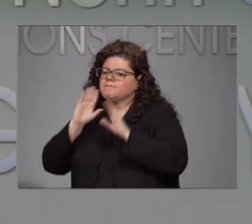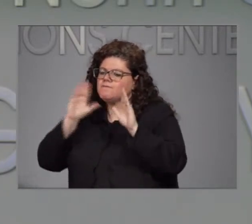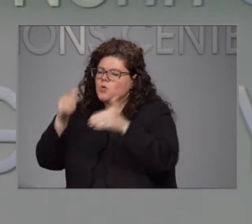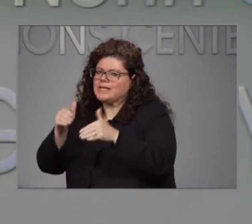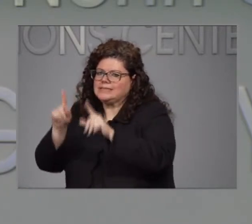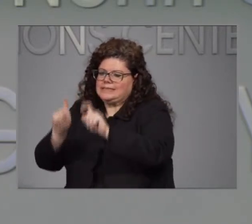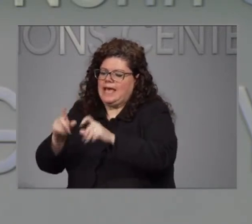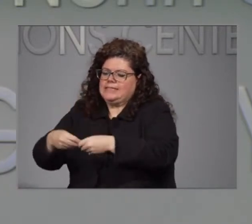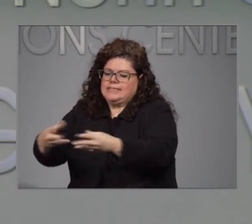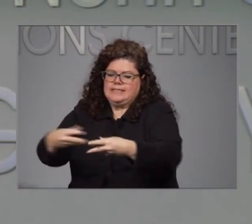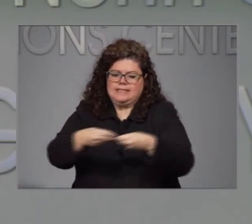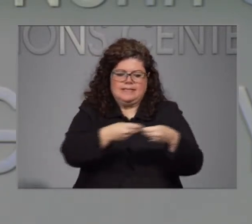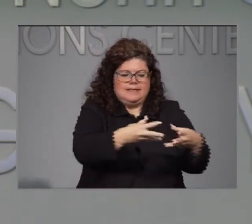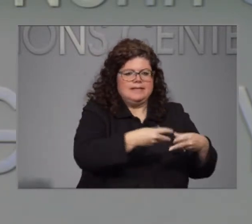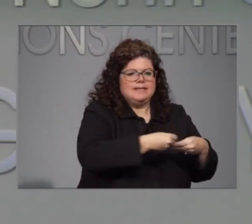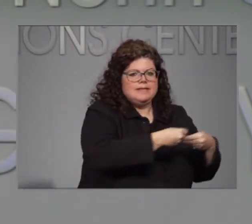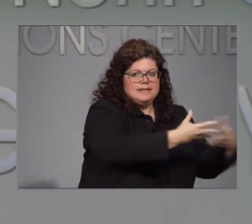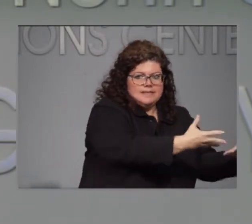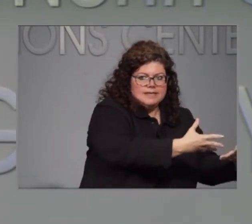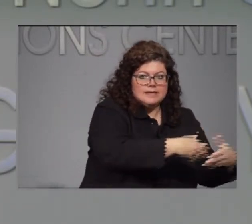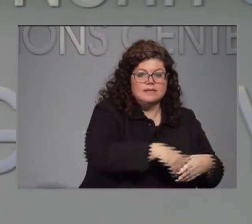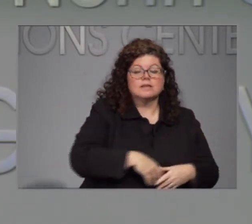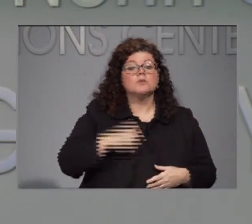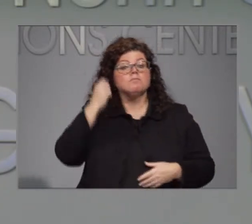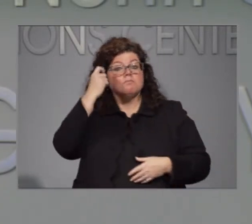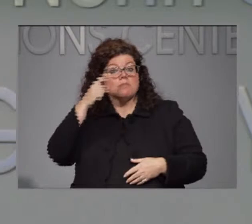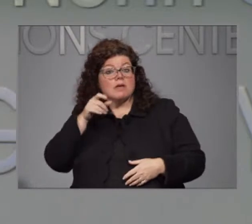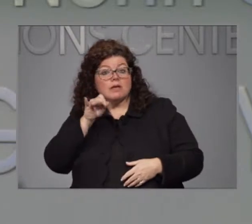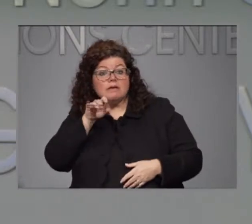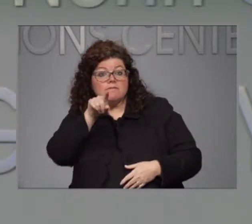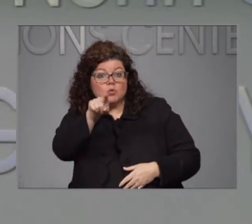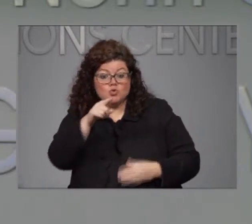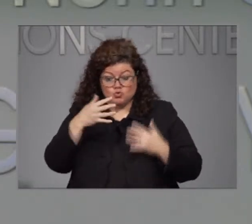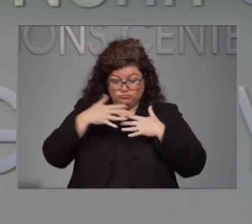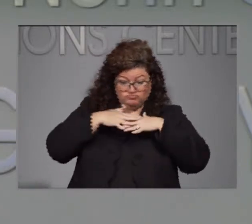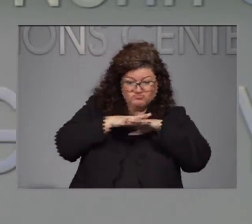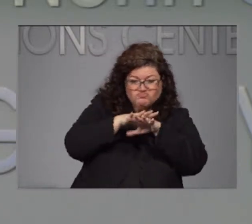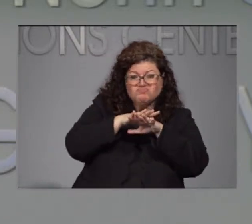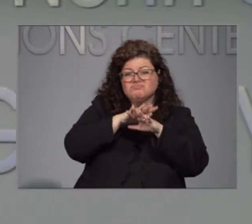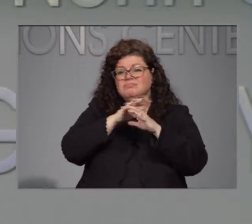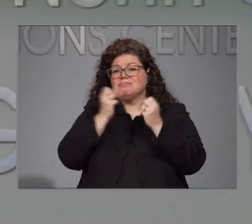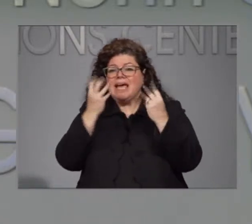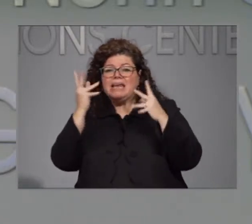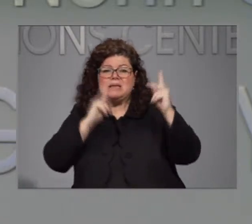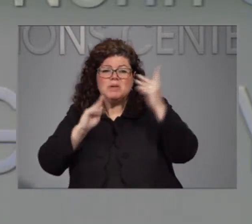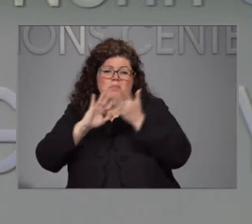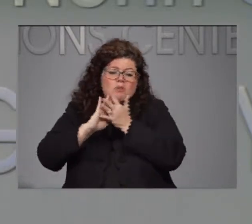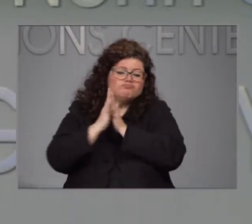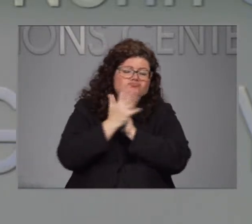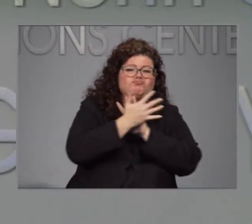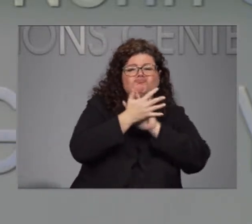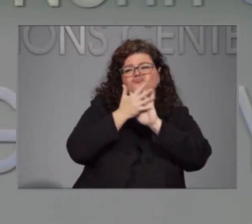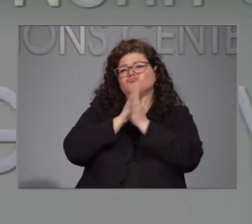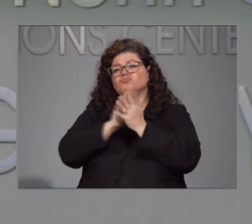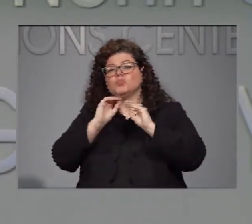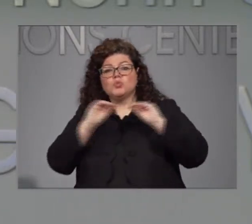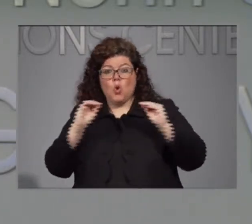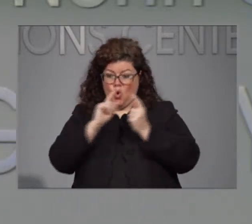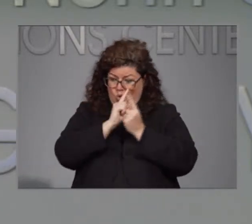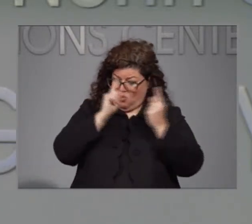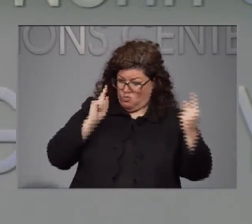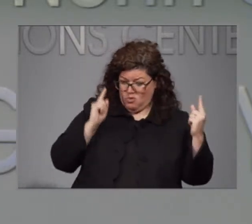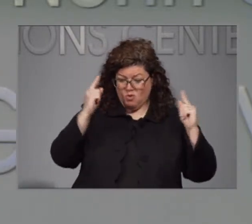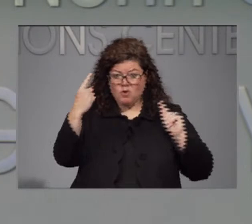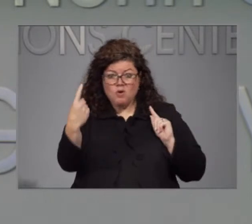contracting COVID-19 increases. This is particularly true when many are not wearing face coverings and there's a little social distancing. So